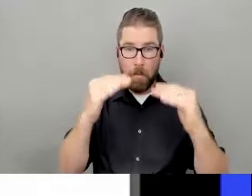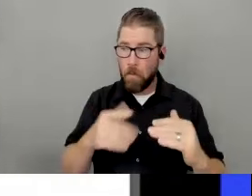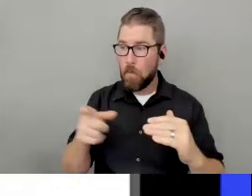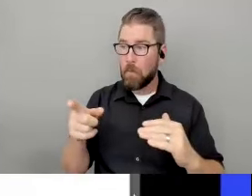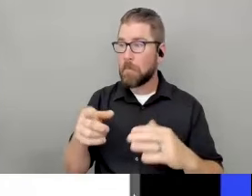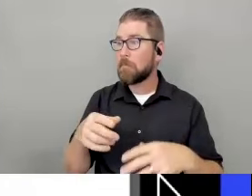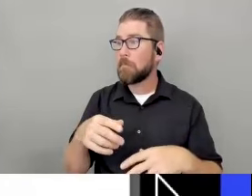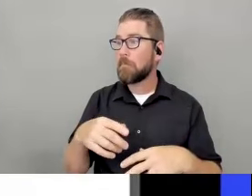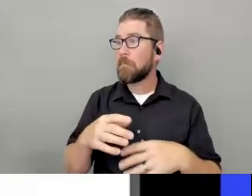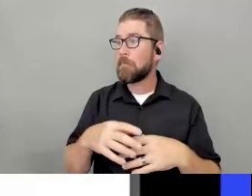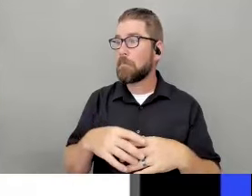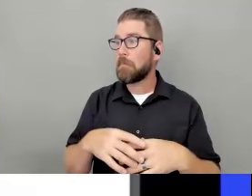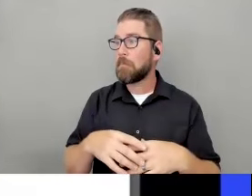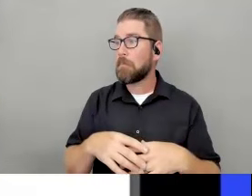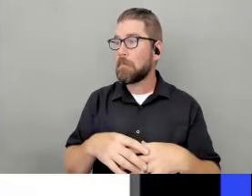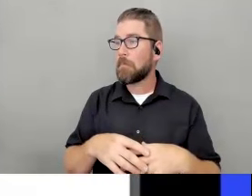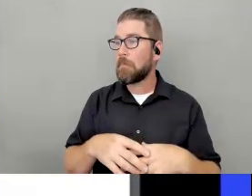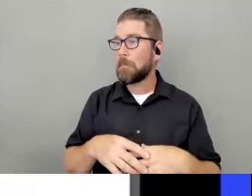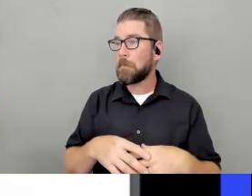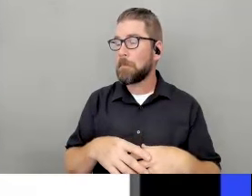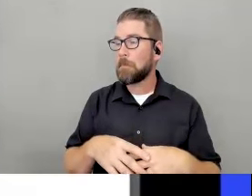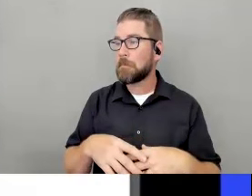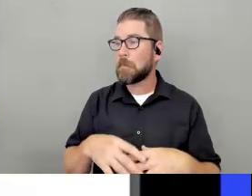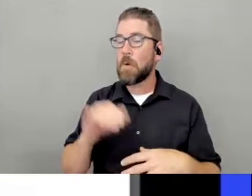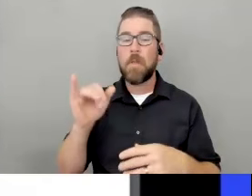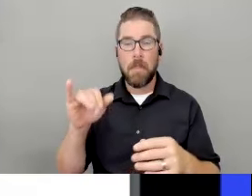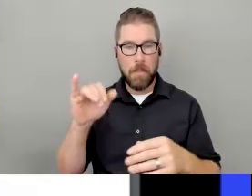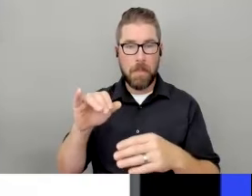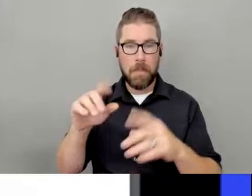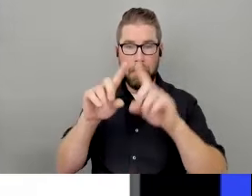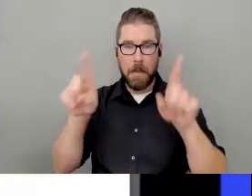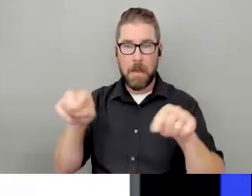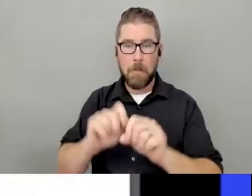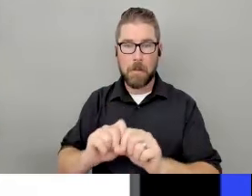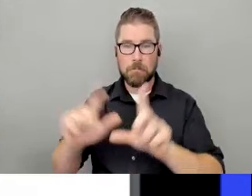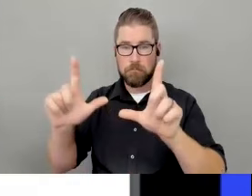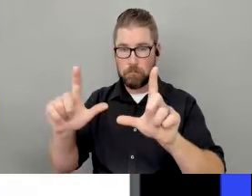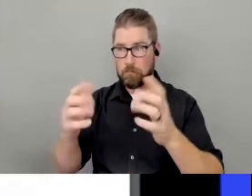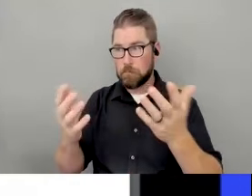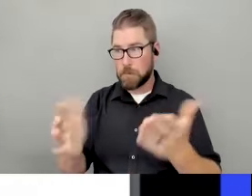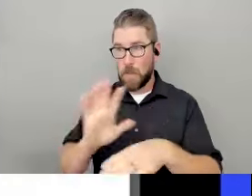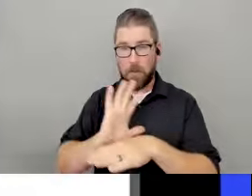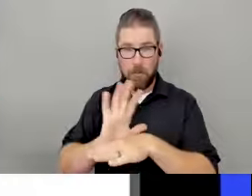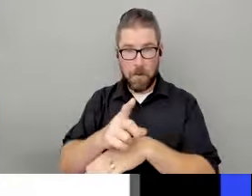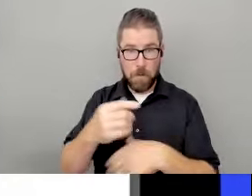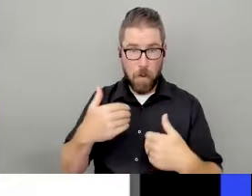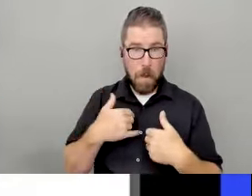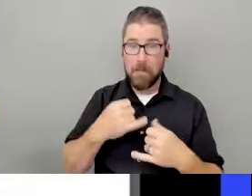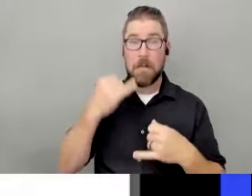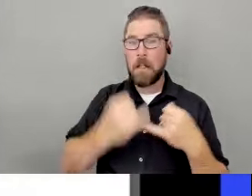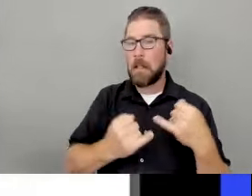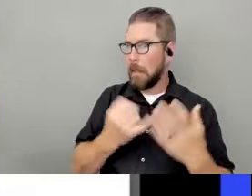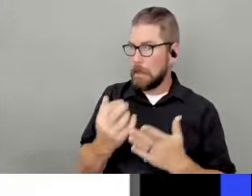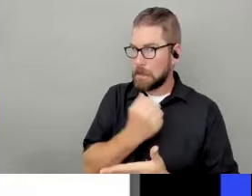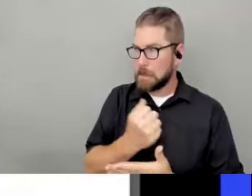when it gives you this box. So now it's put the video in, and then you have like this last chance. Is this what you want?